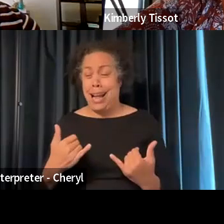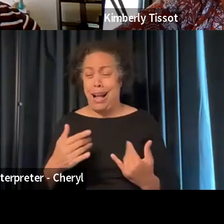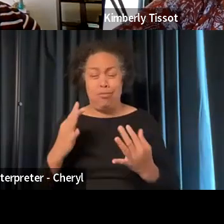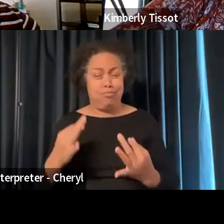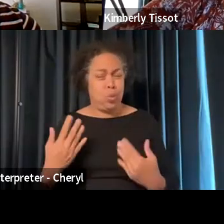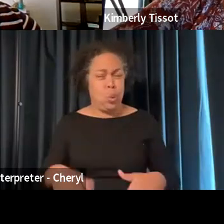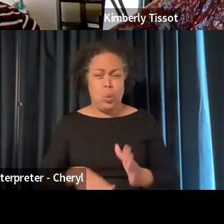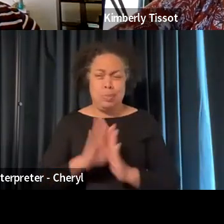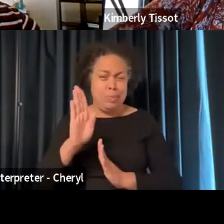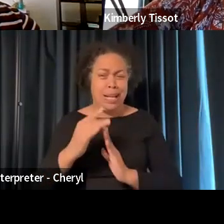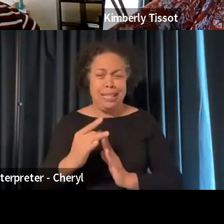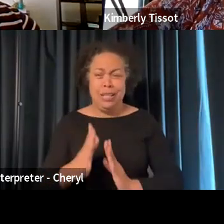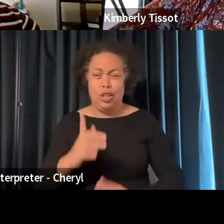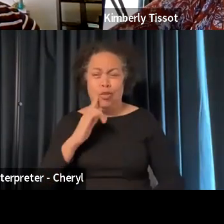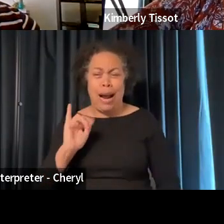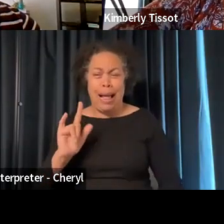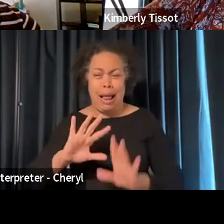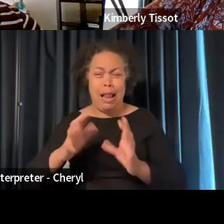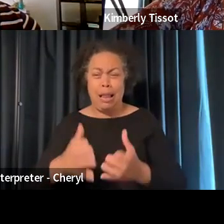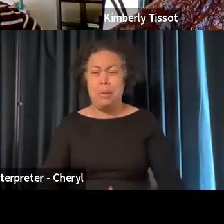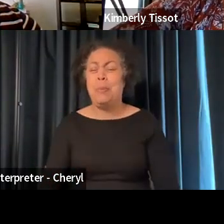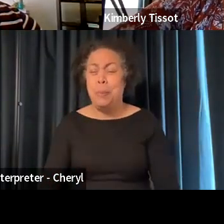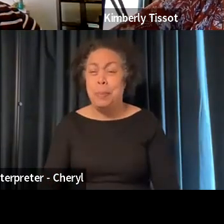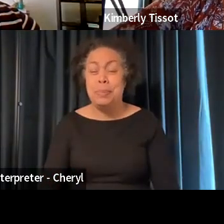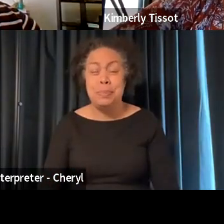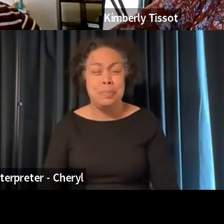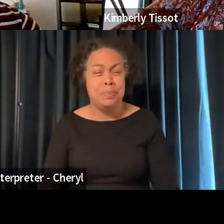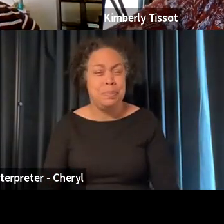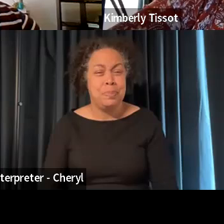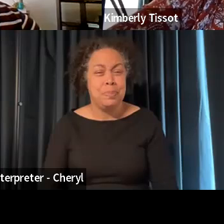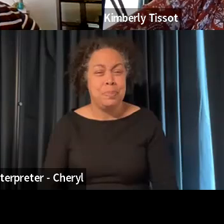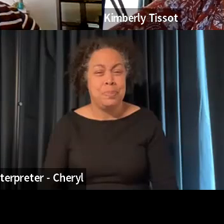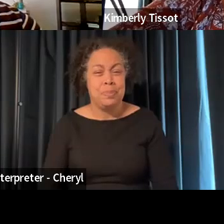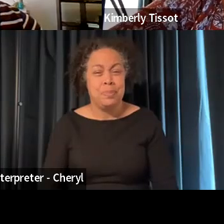in IL. We will go.